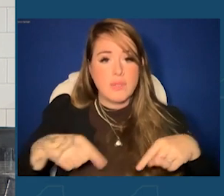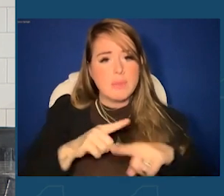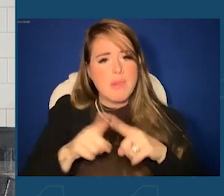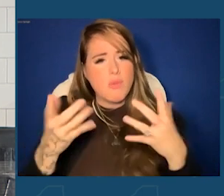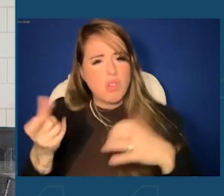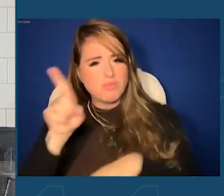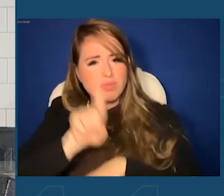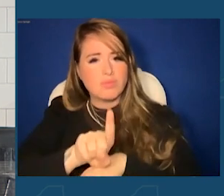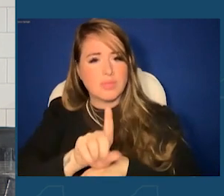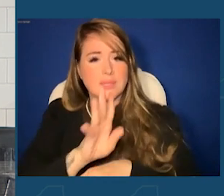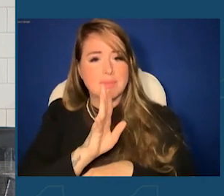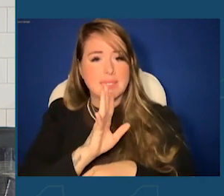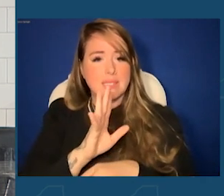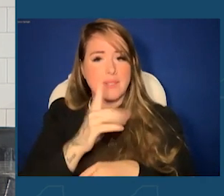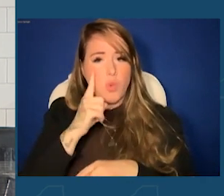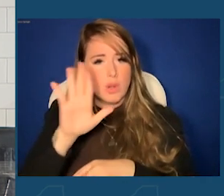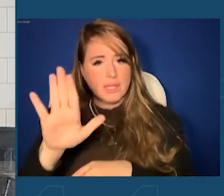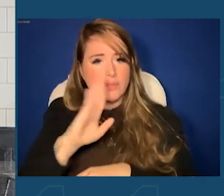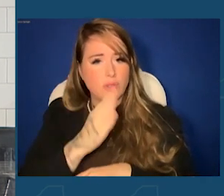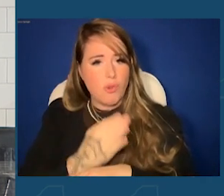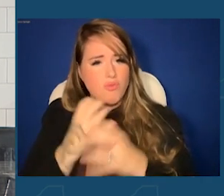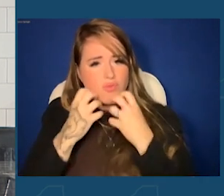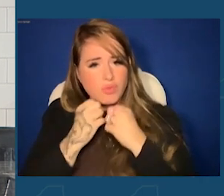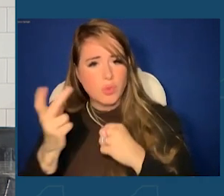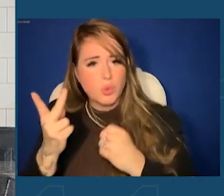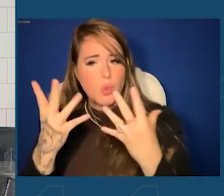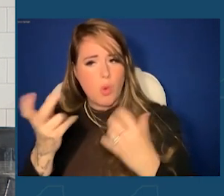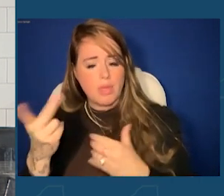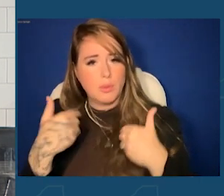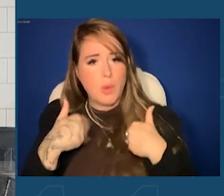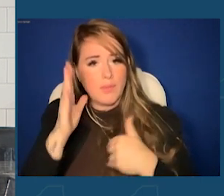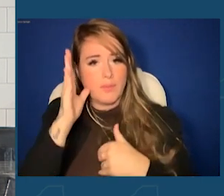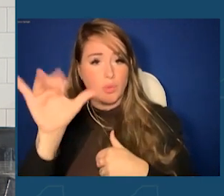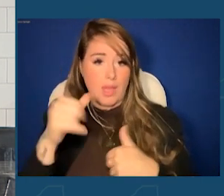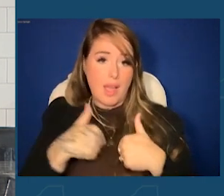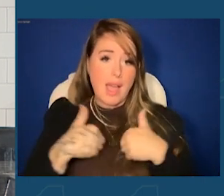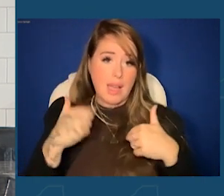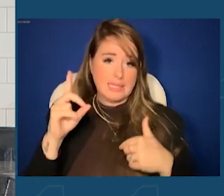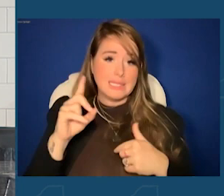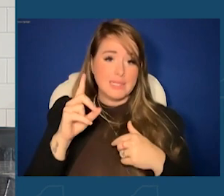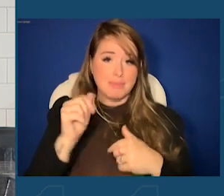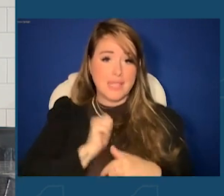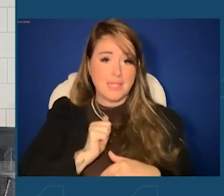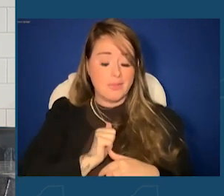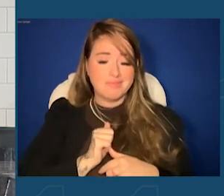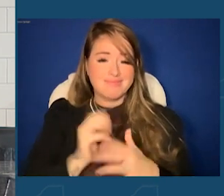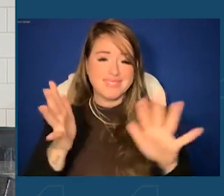on behalf of his daughters so they can have a future like I had one here myself.